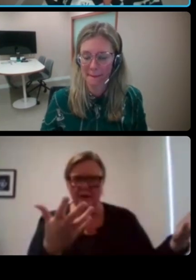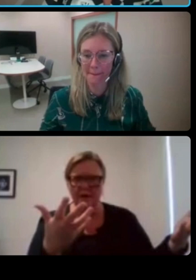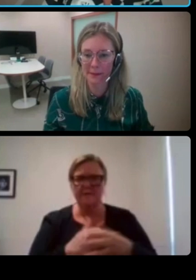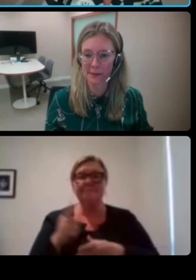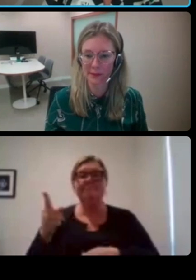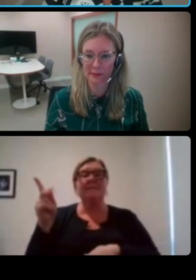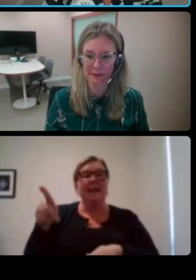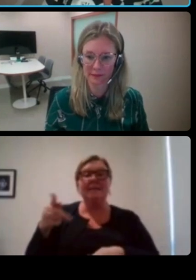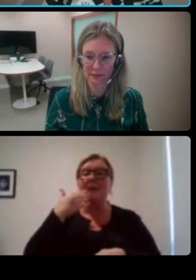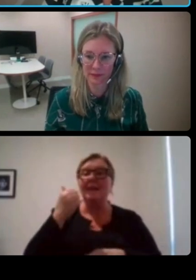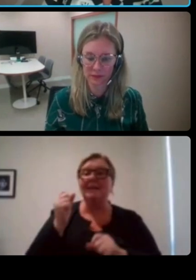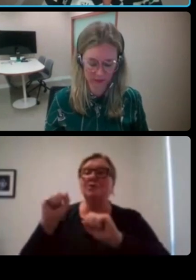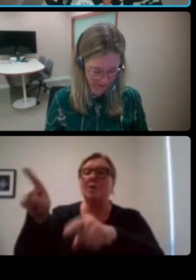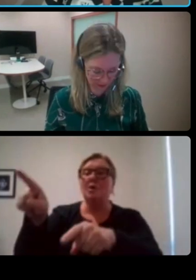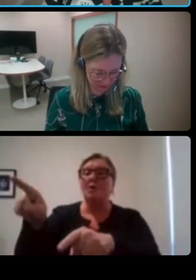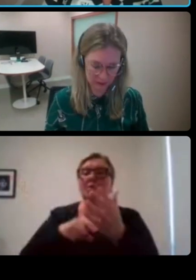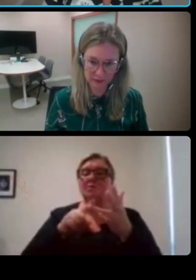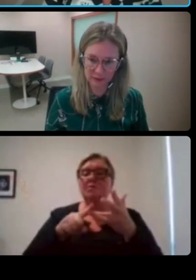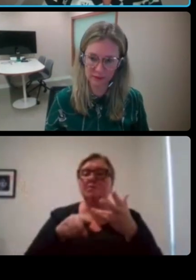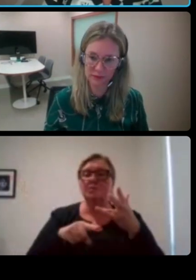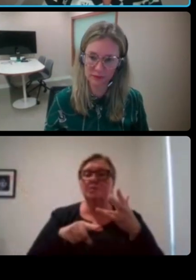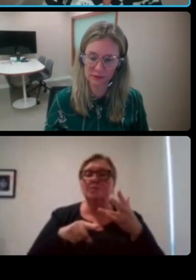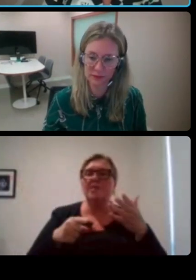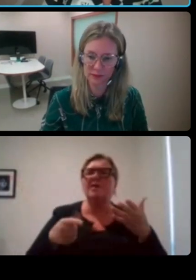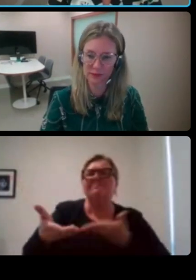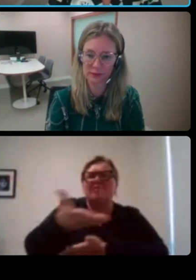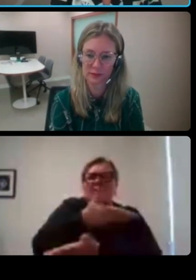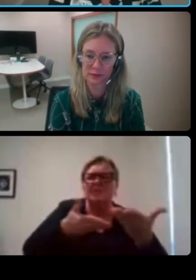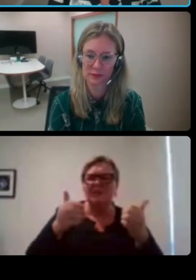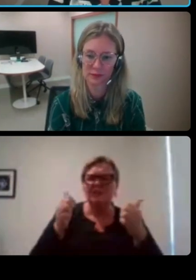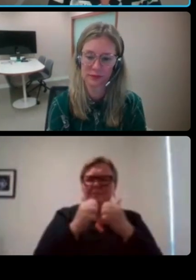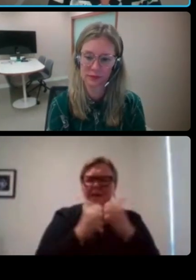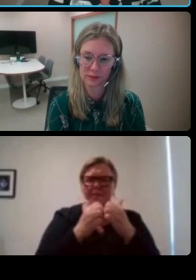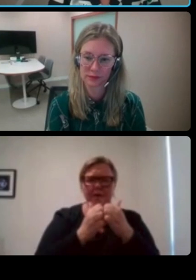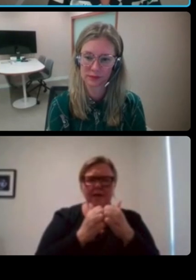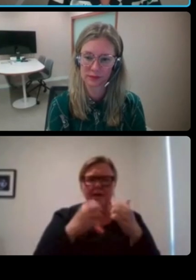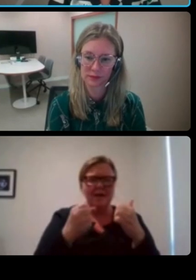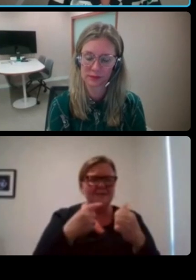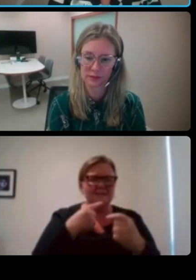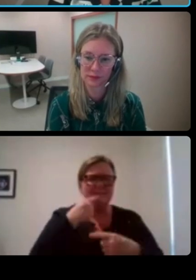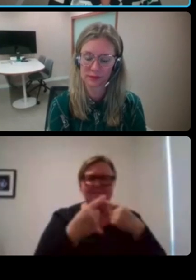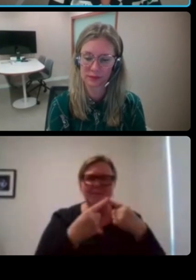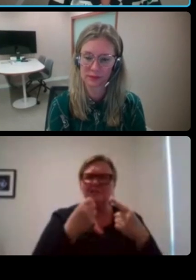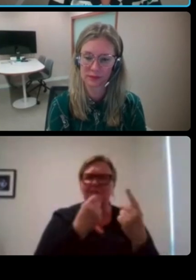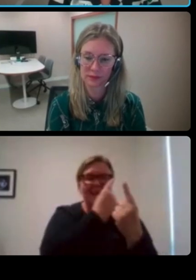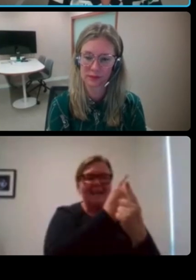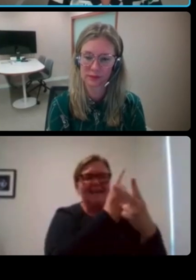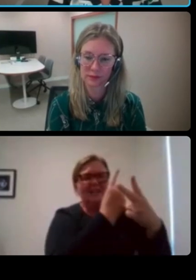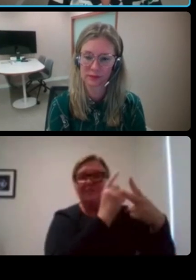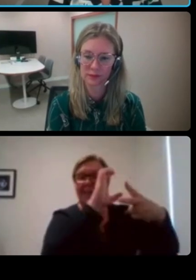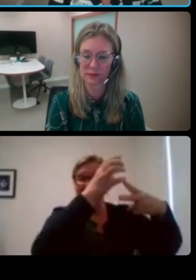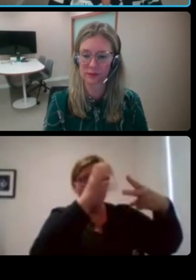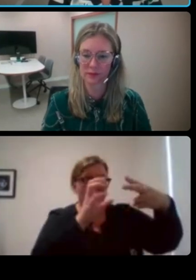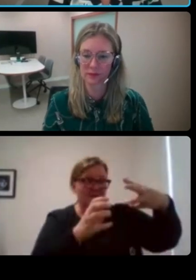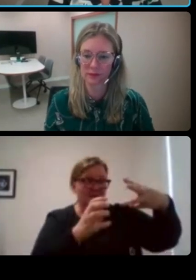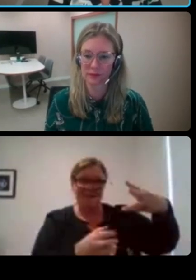again encourage you to go to the consultation paper, which has got information out about each of the different categories.